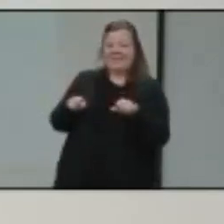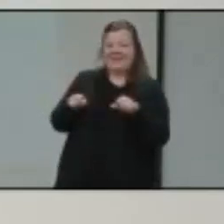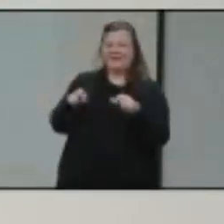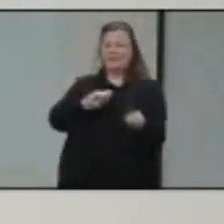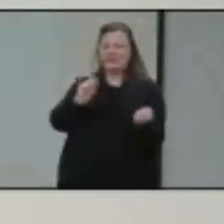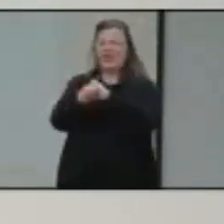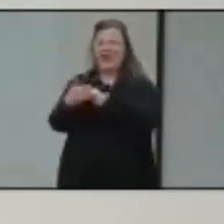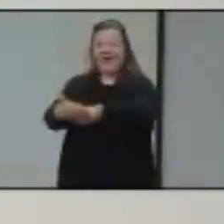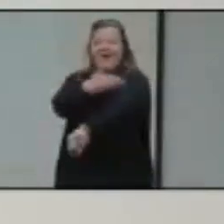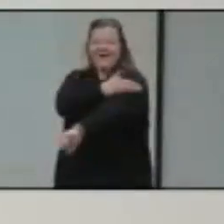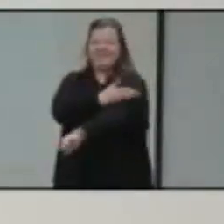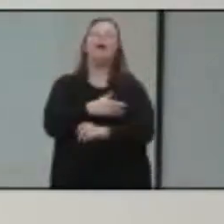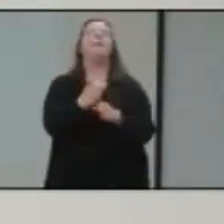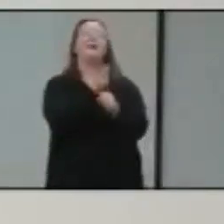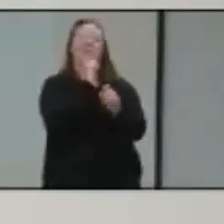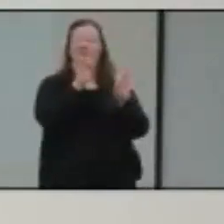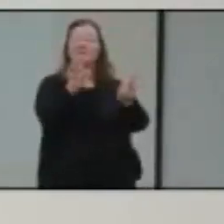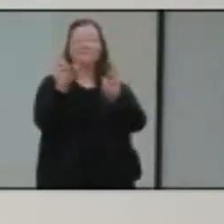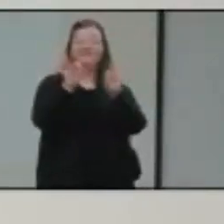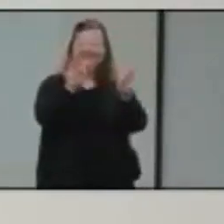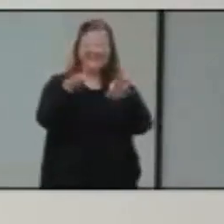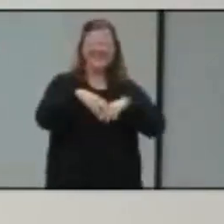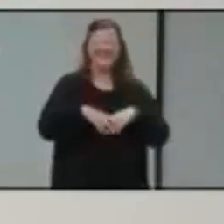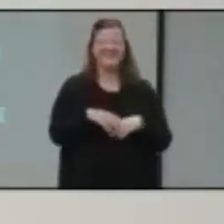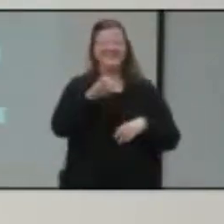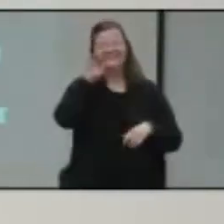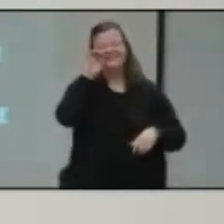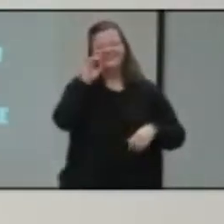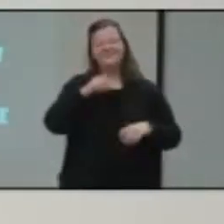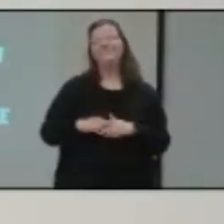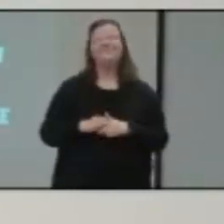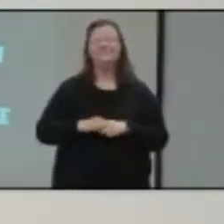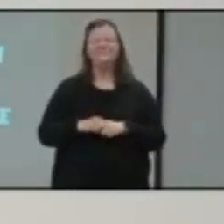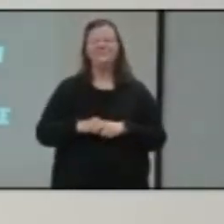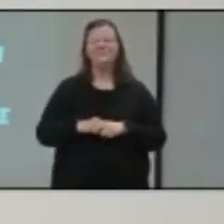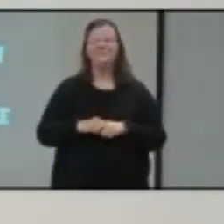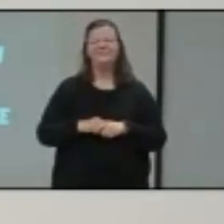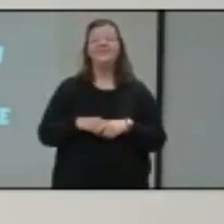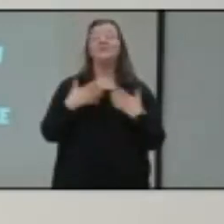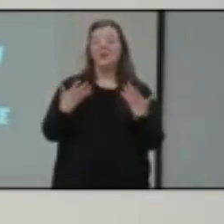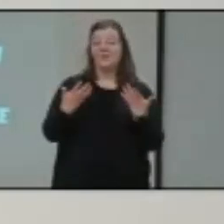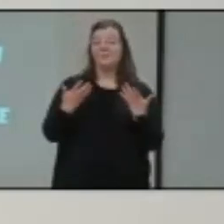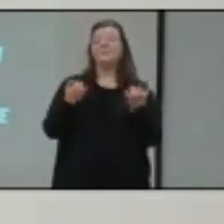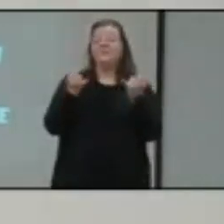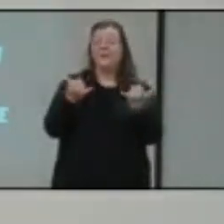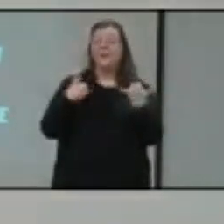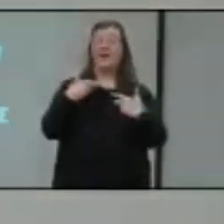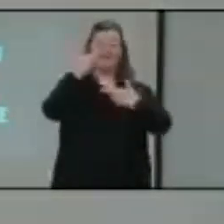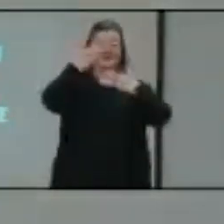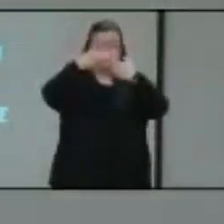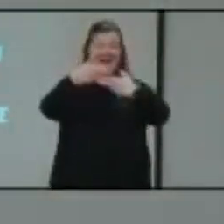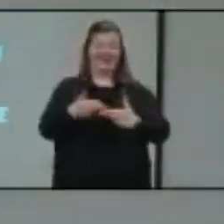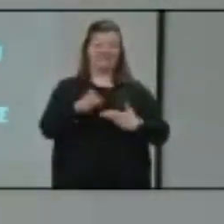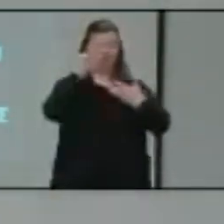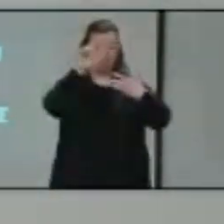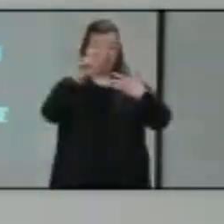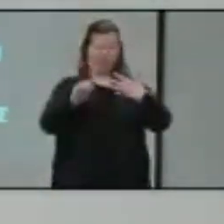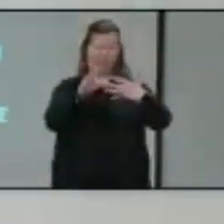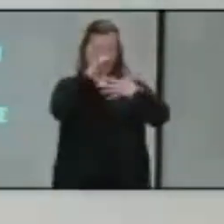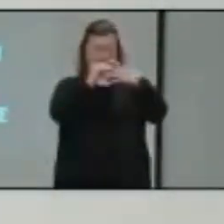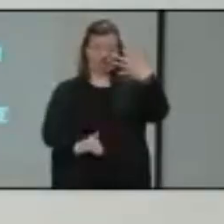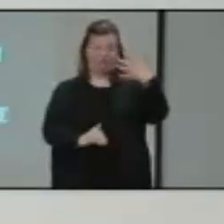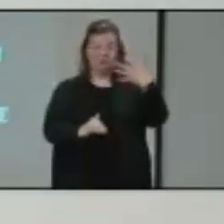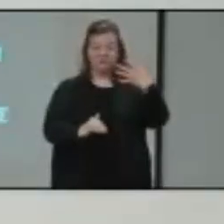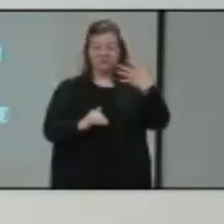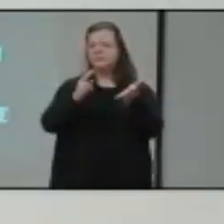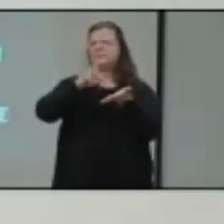Oh, okay. I was making sure. I just checking. So before you is a list of names. Can you